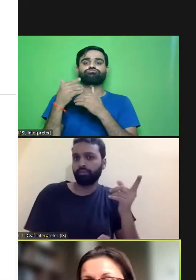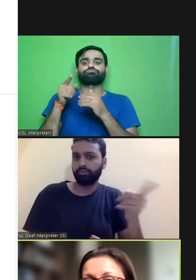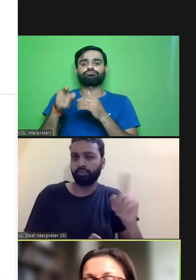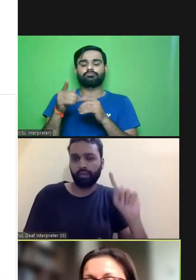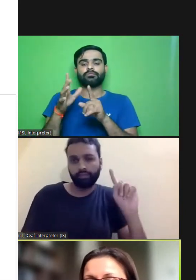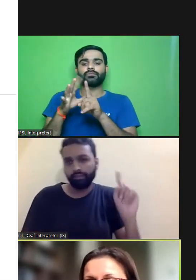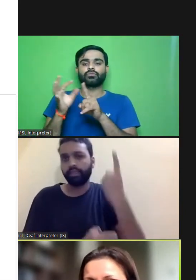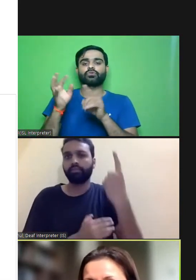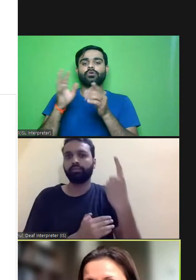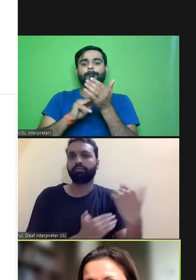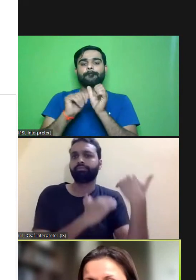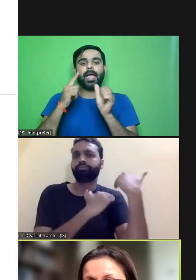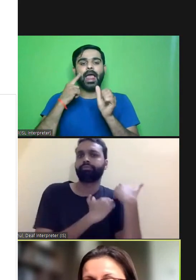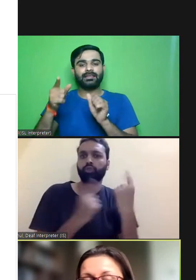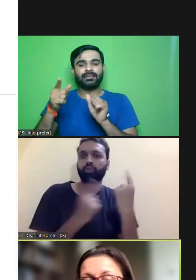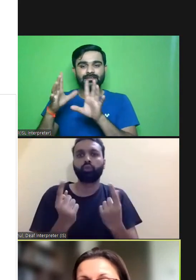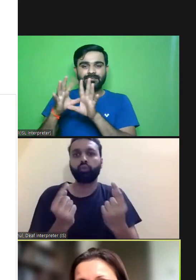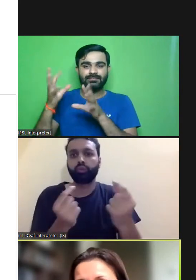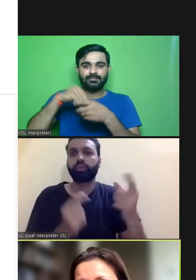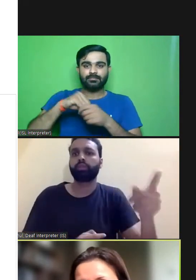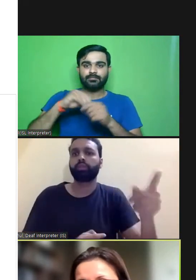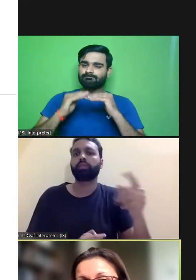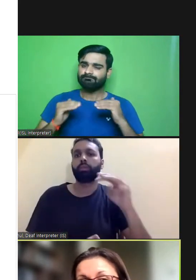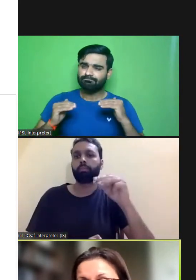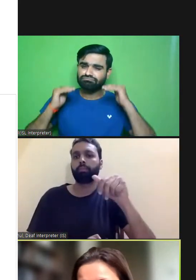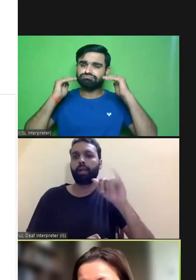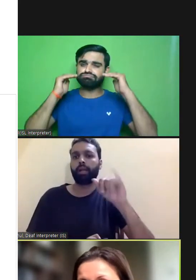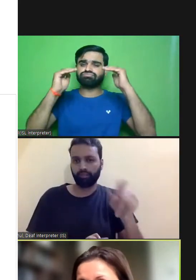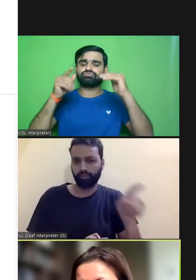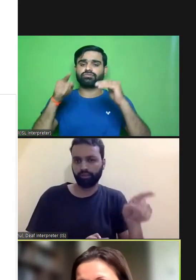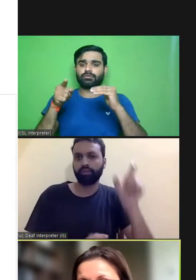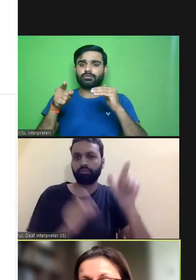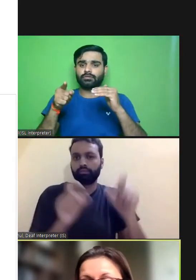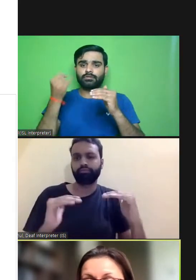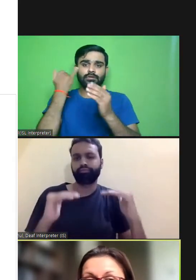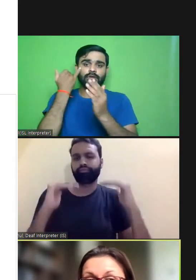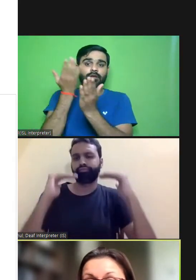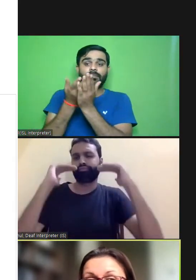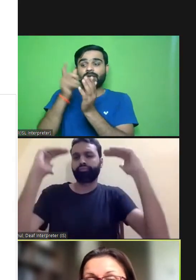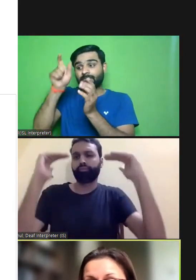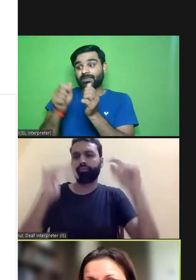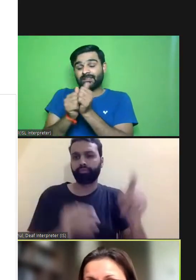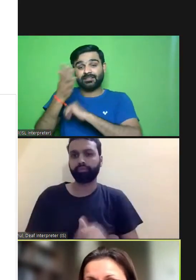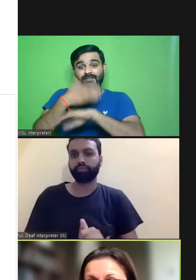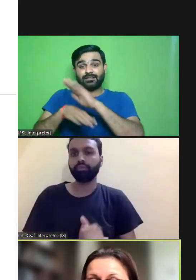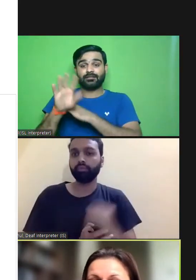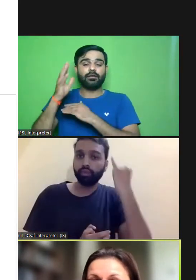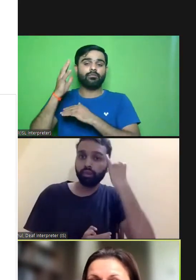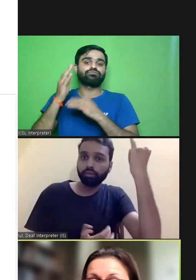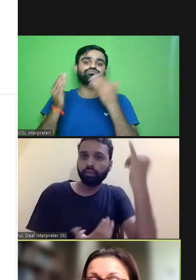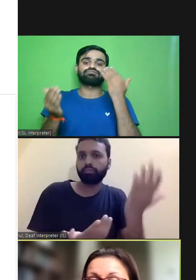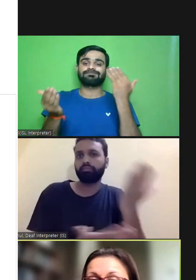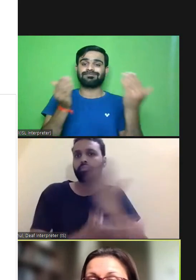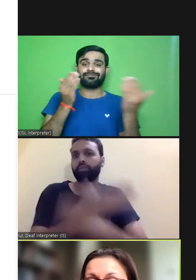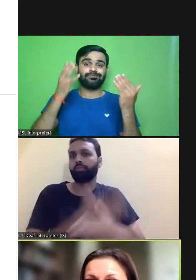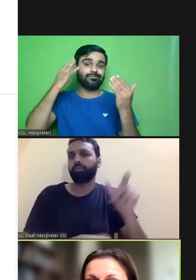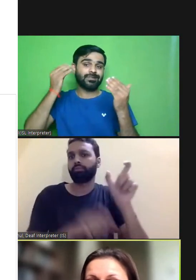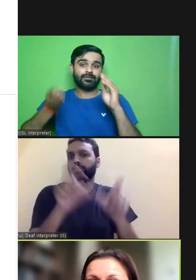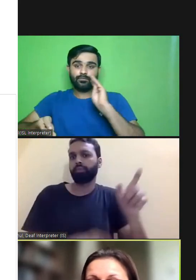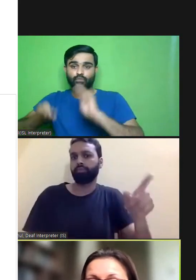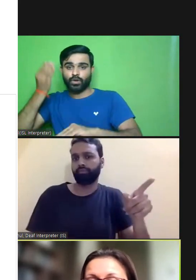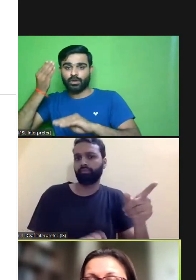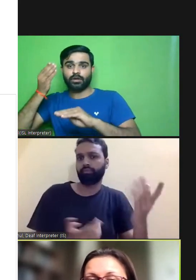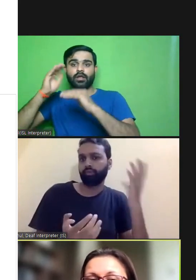Guatemala in most of the indicators is much higher than the proportion of persons without disabilities that are deprived in those